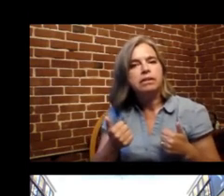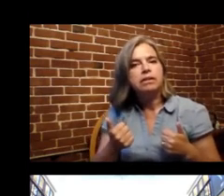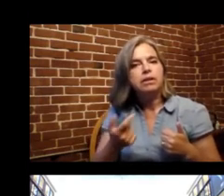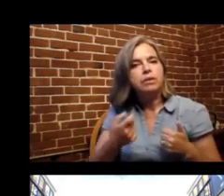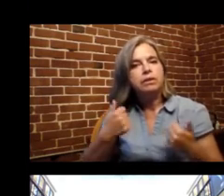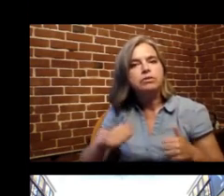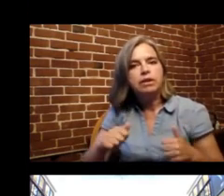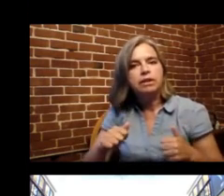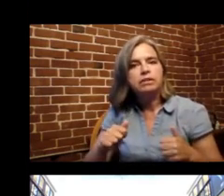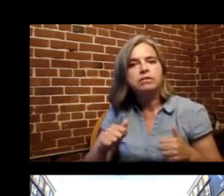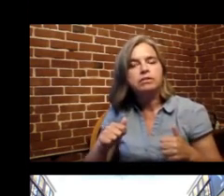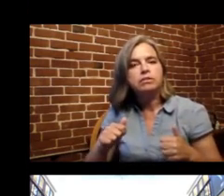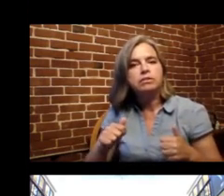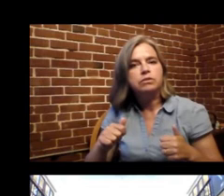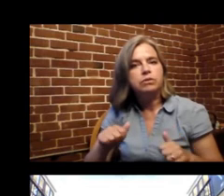in this project.